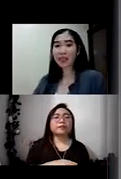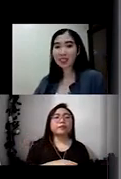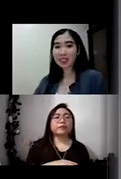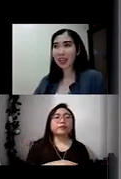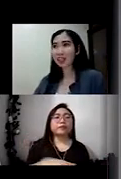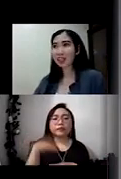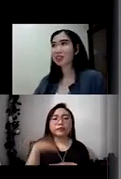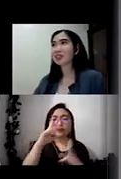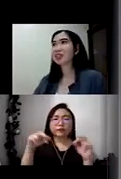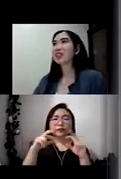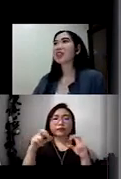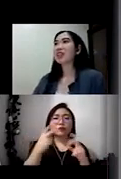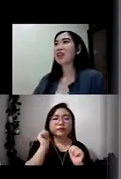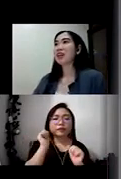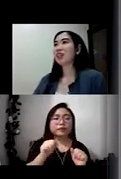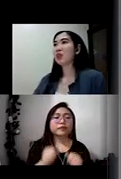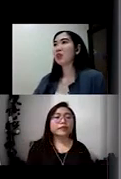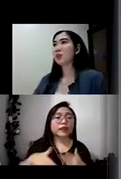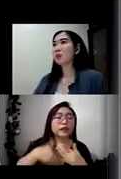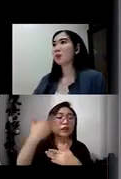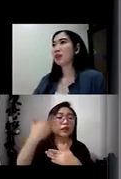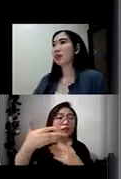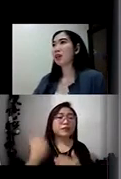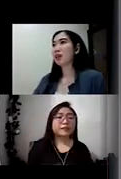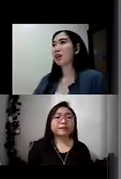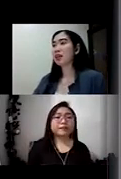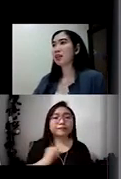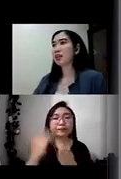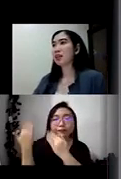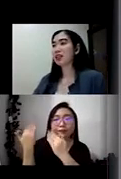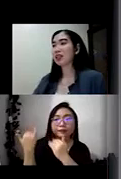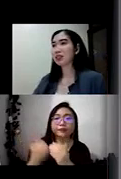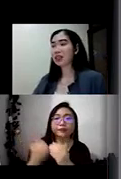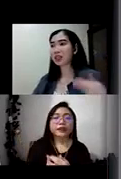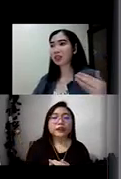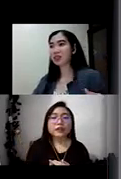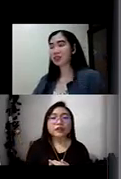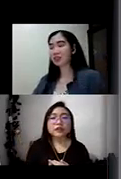So next na tayo. I hope